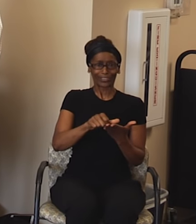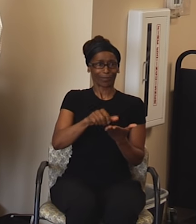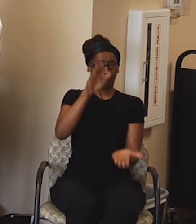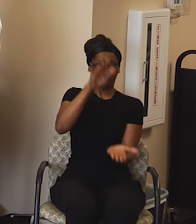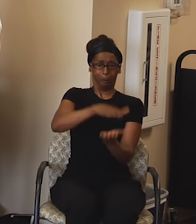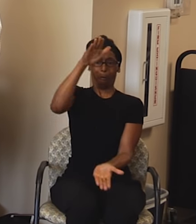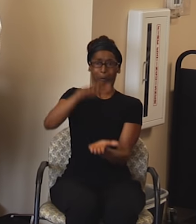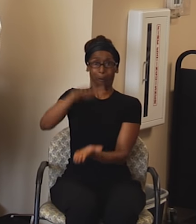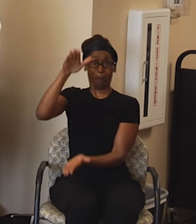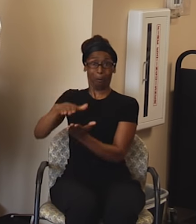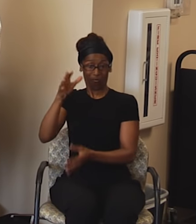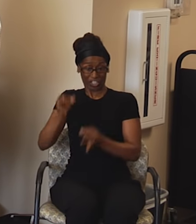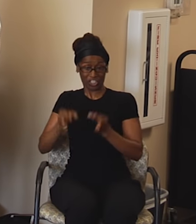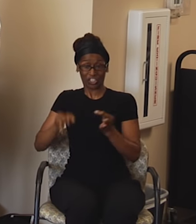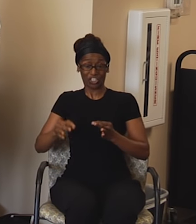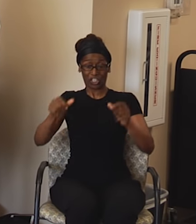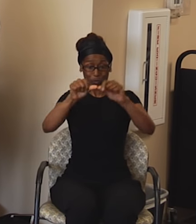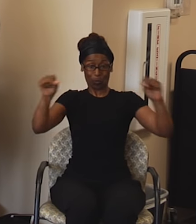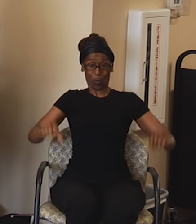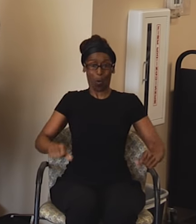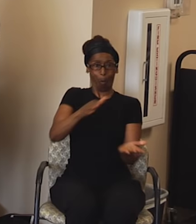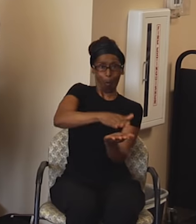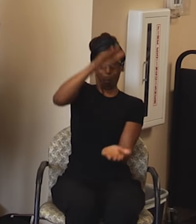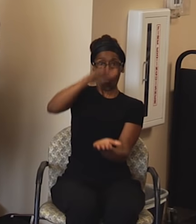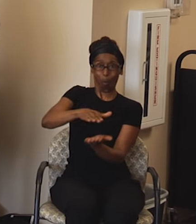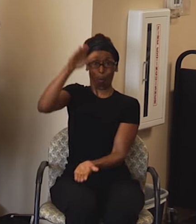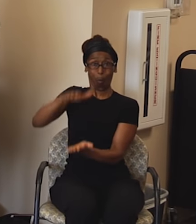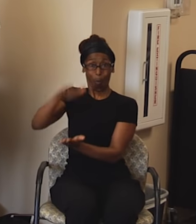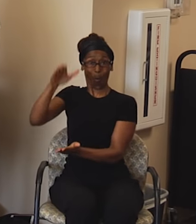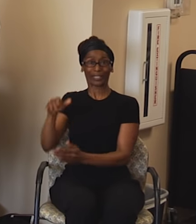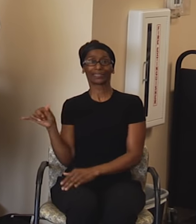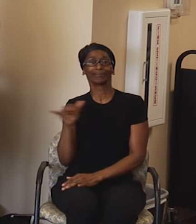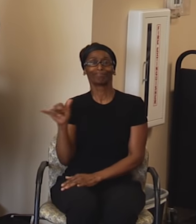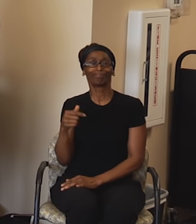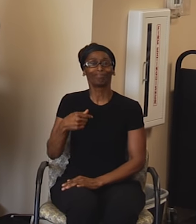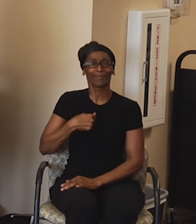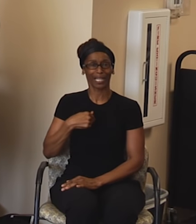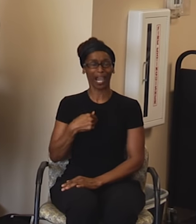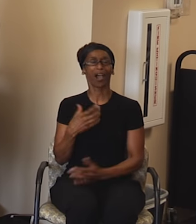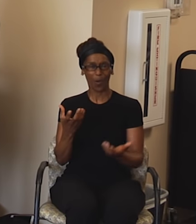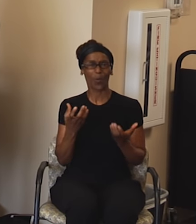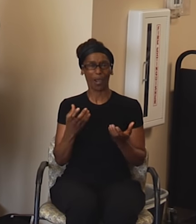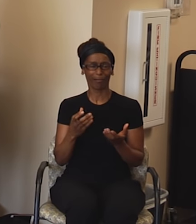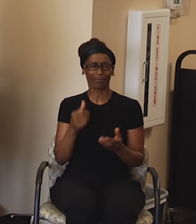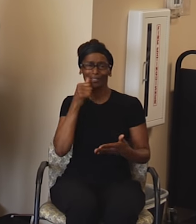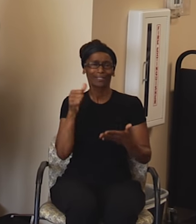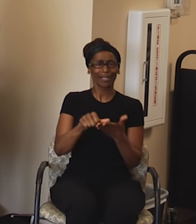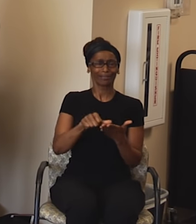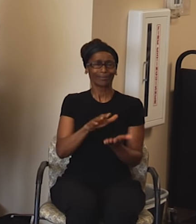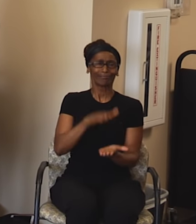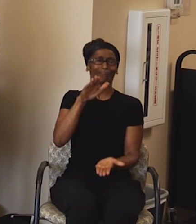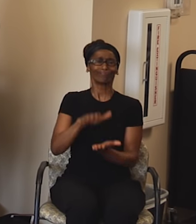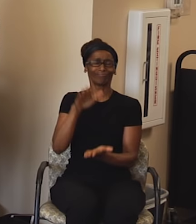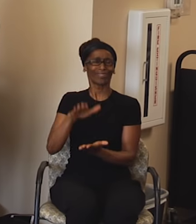Well, I want to be able to dump that many letters at the National Baseball Hall of Fame. I want to melt every heart